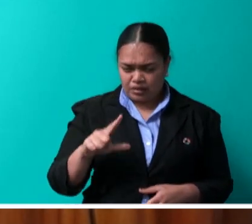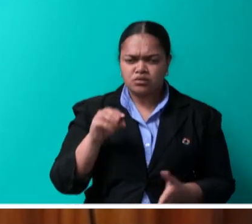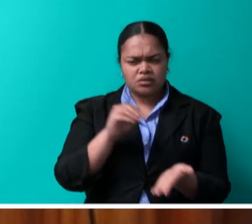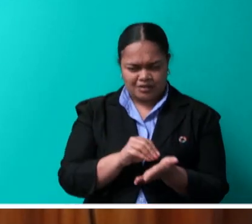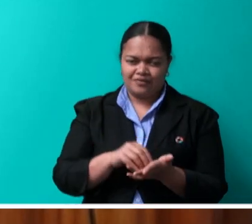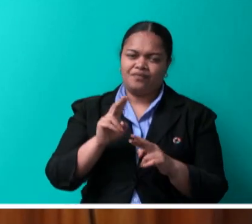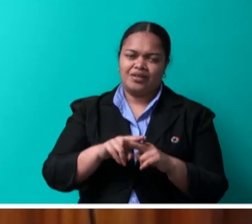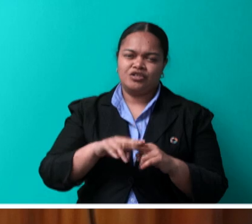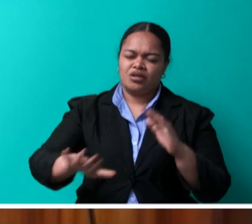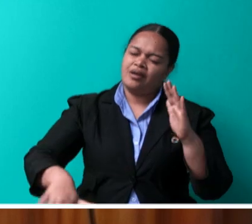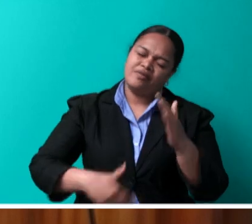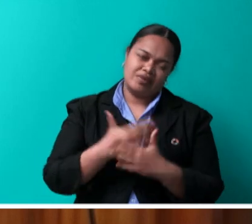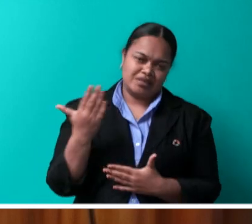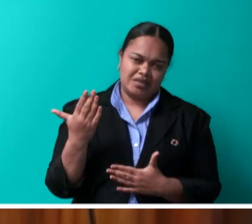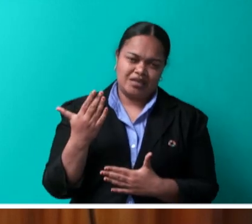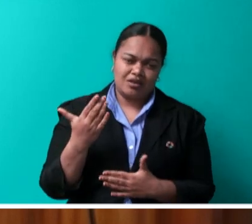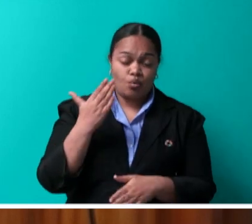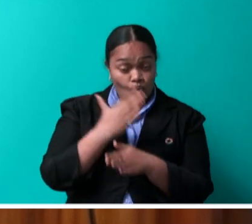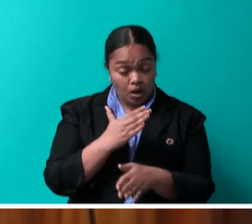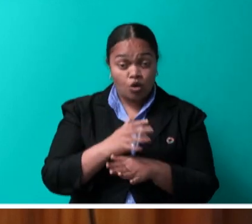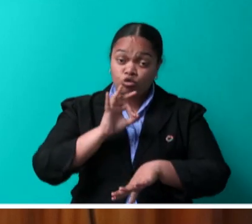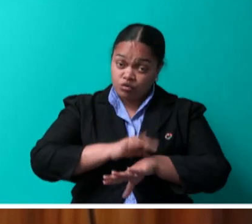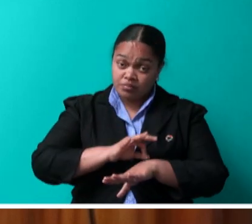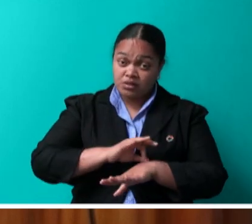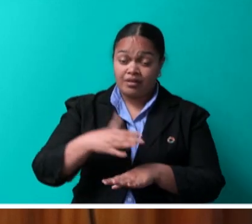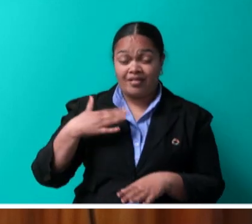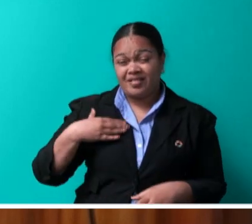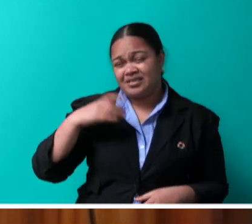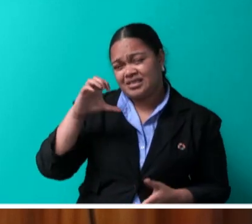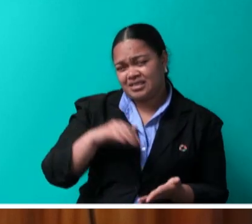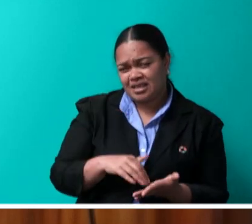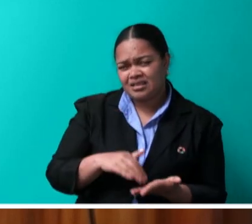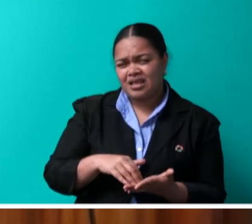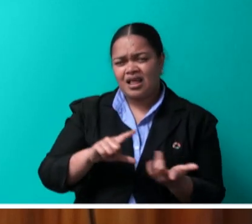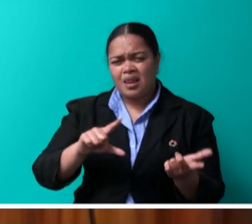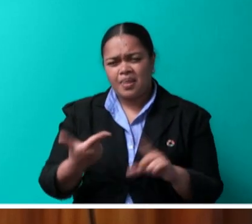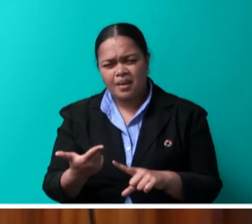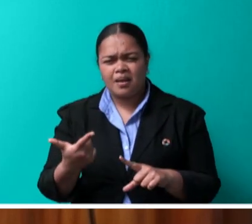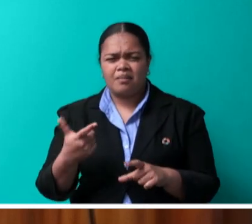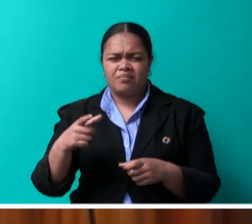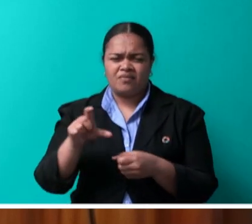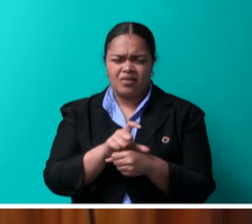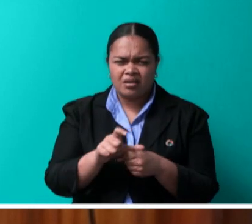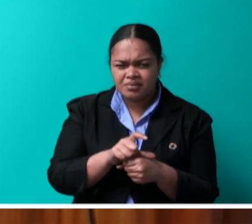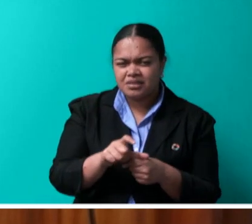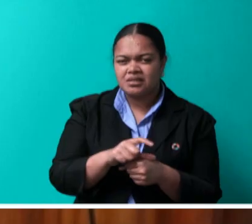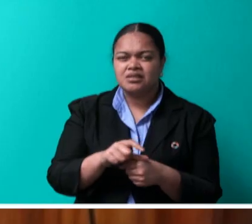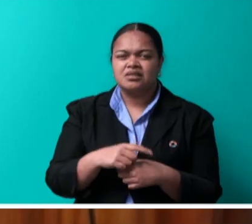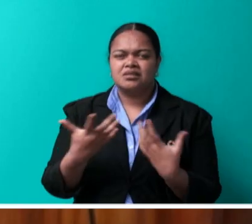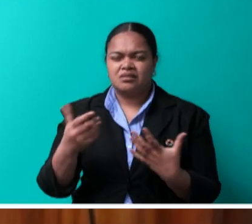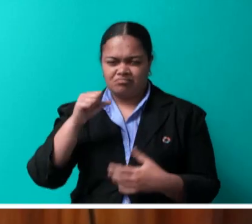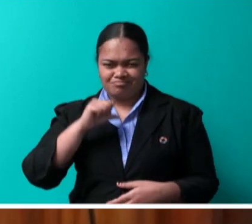every day. They work in hospitals, health centers, laboratories, pharmacies, operating